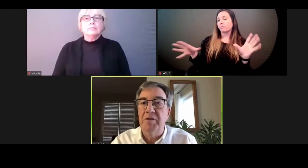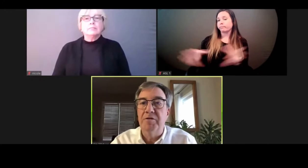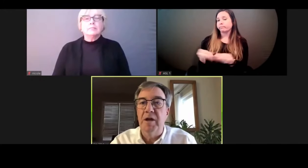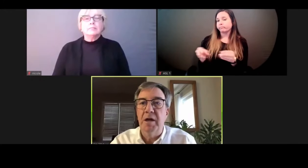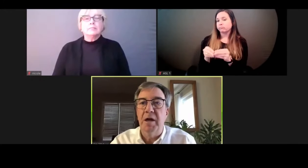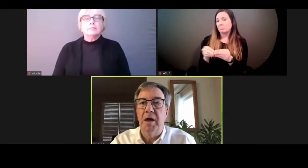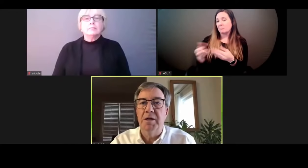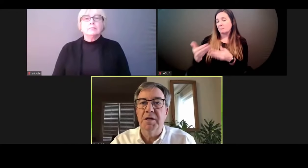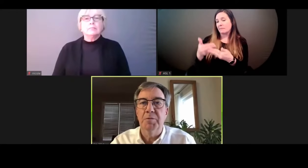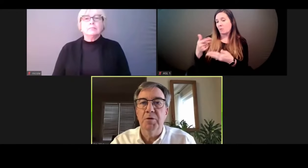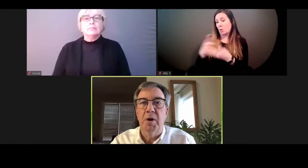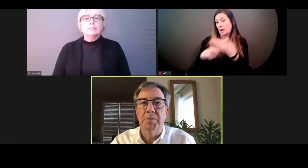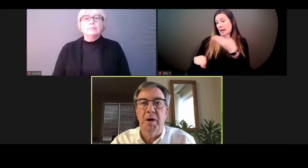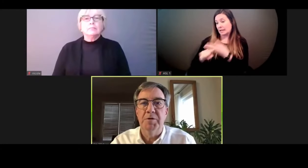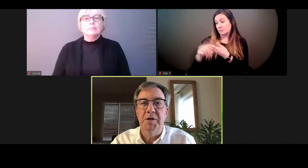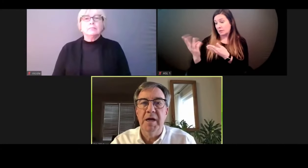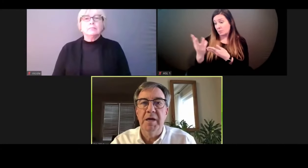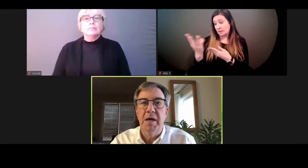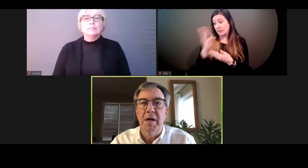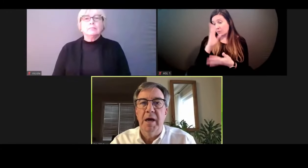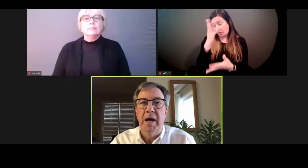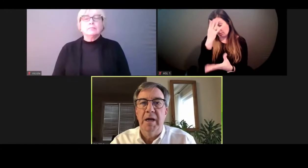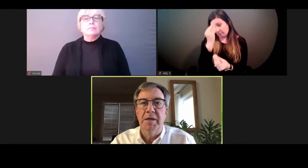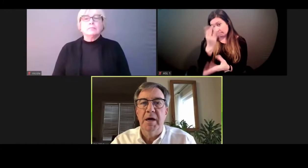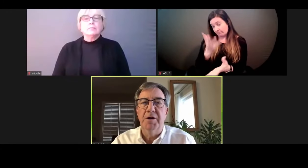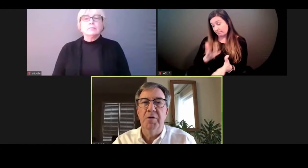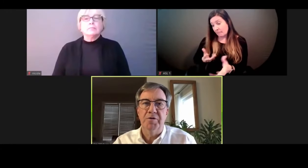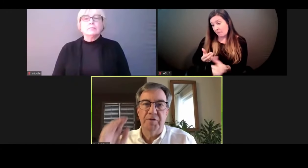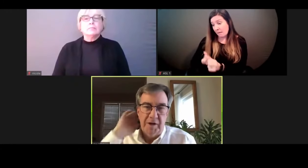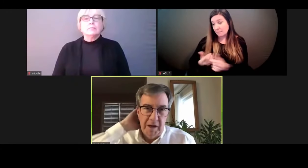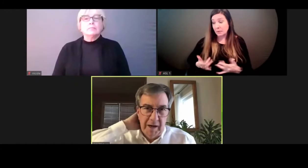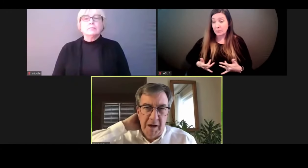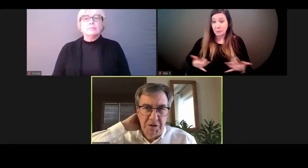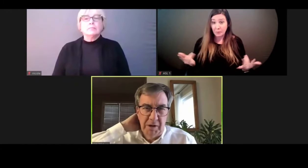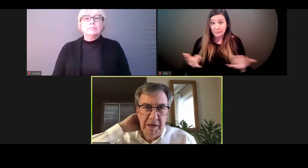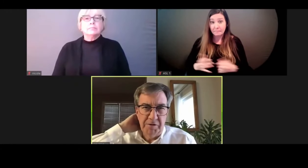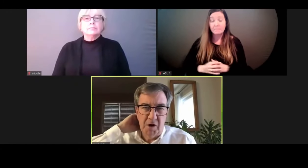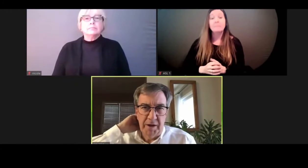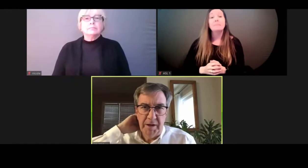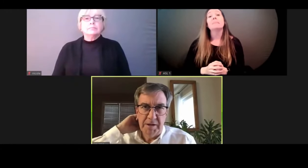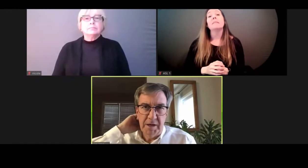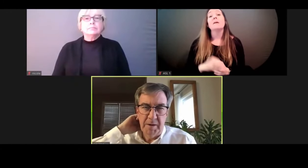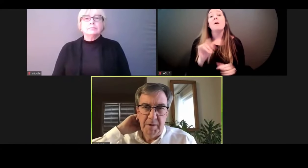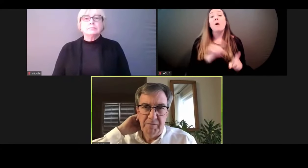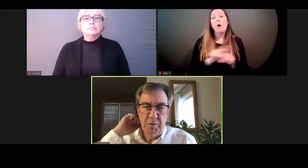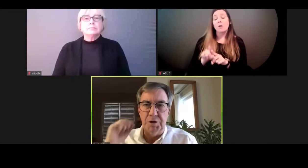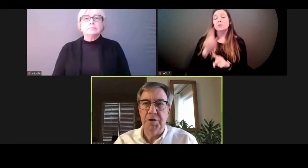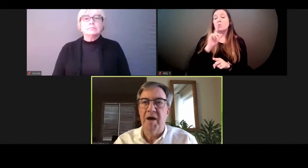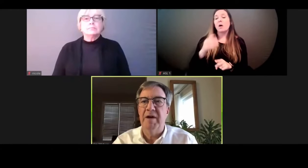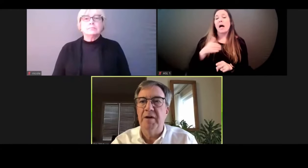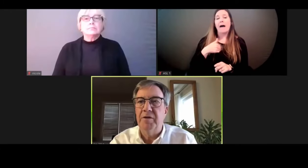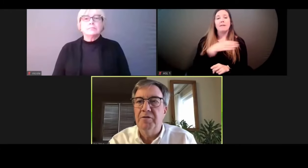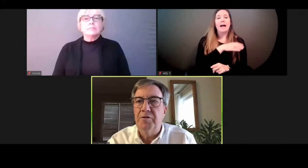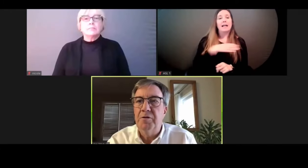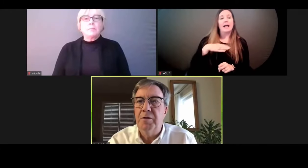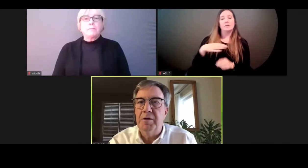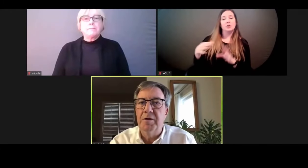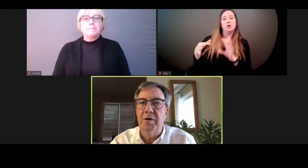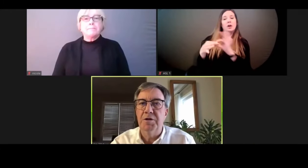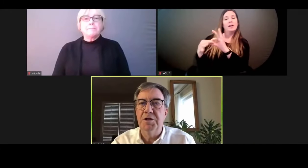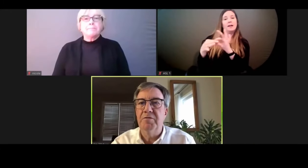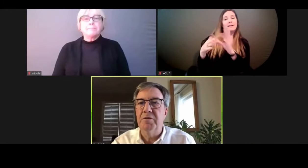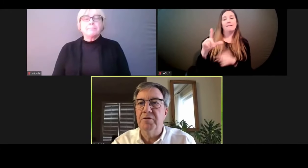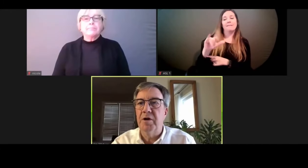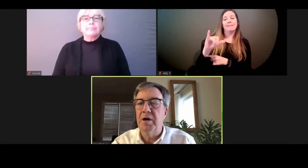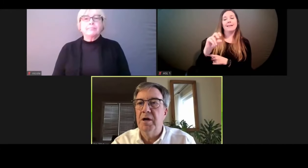next Wednesday to keep you up to date. And I know there's a council liaison that everyone should have access to that